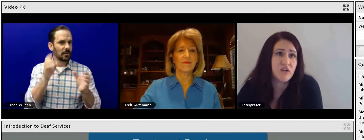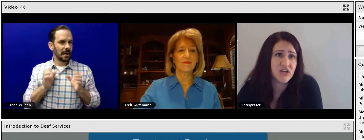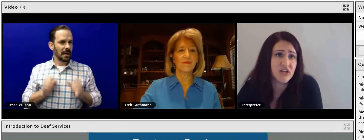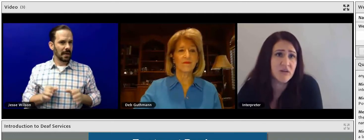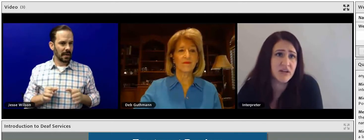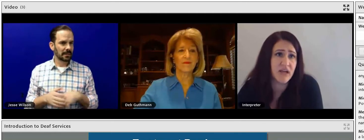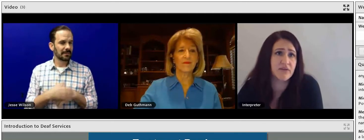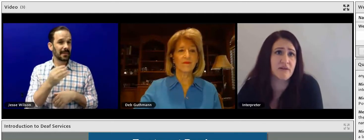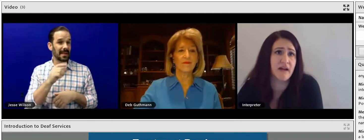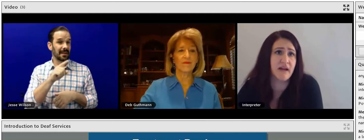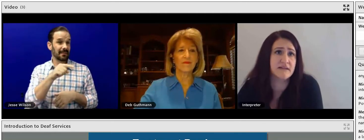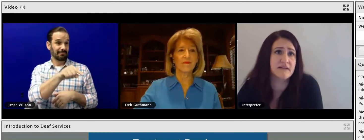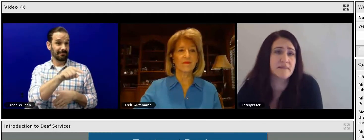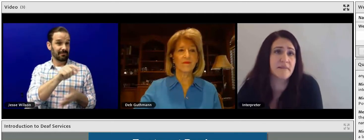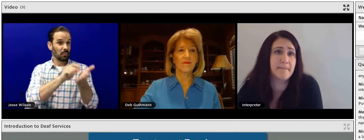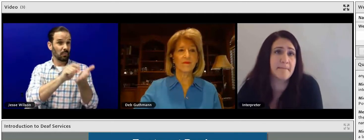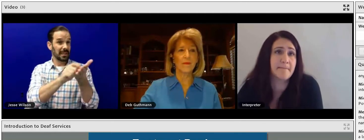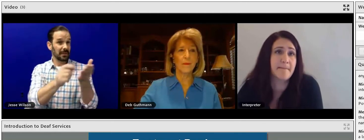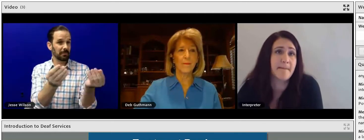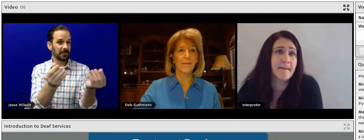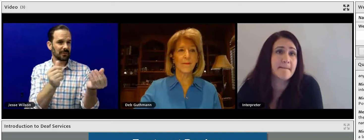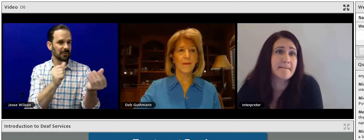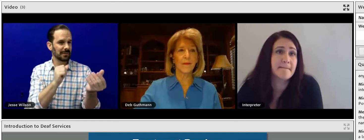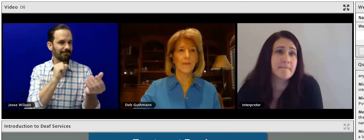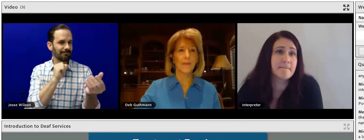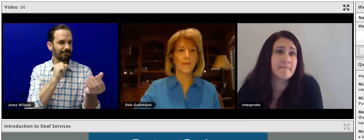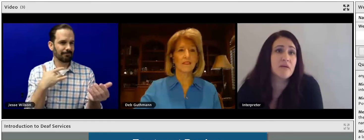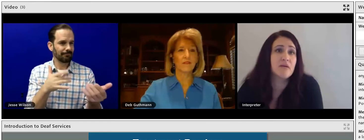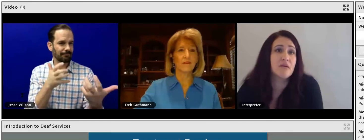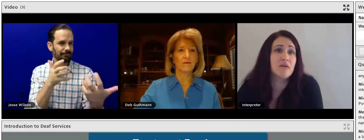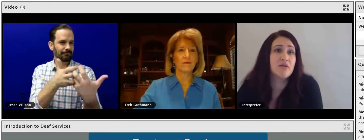materials to communicate with their clients.